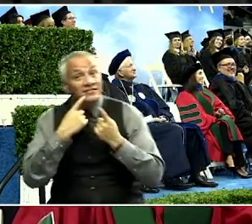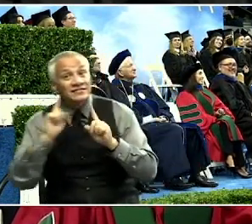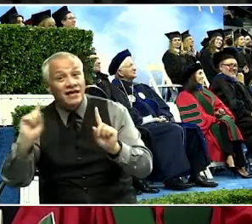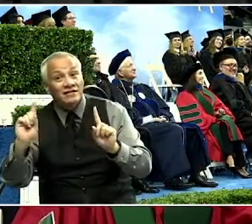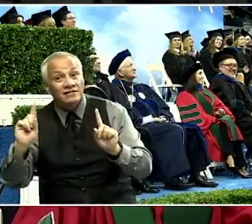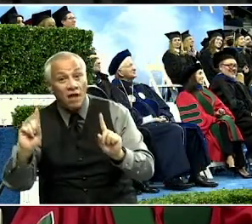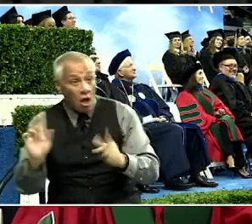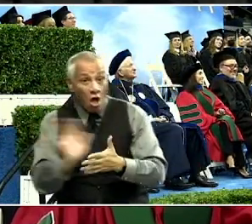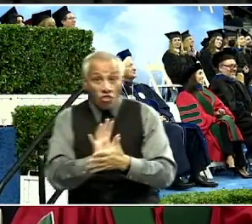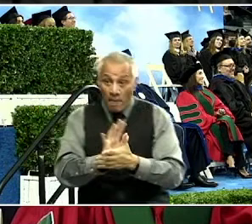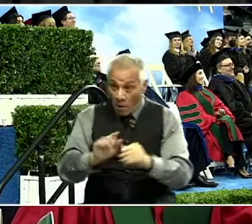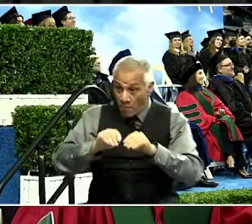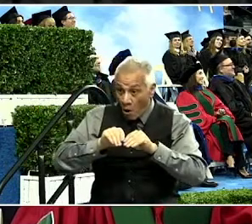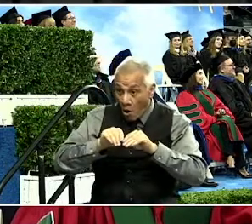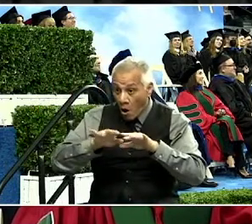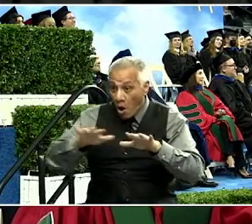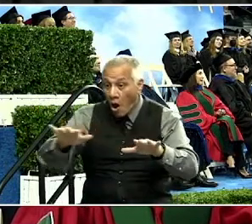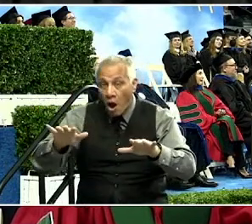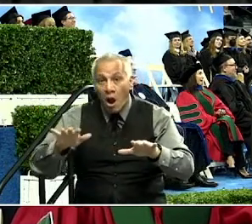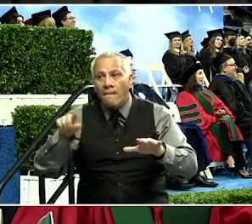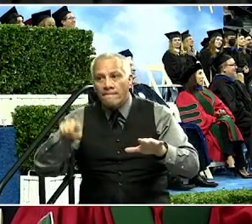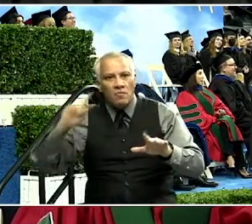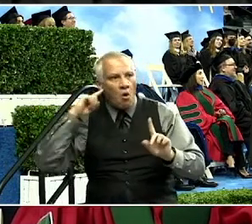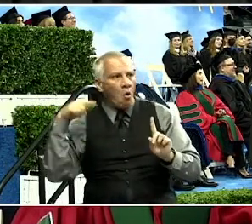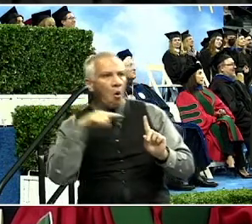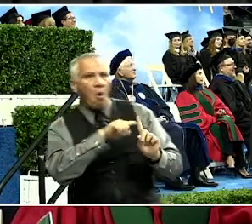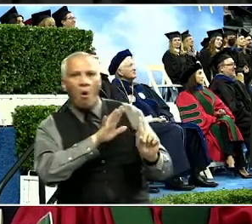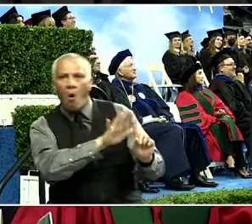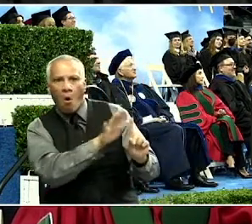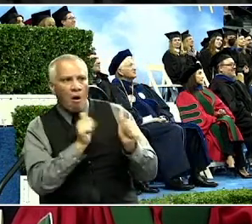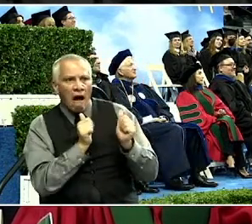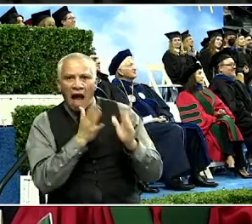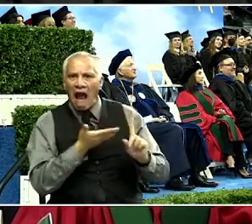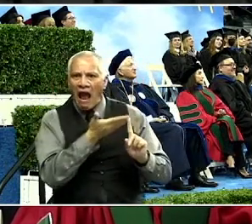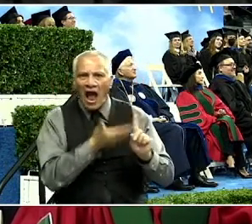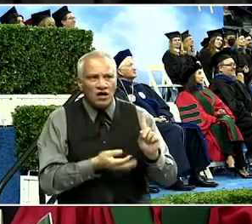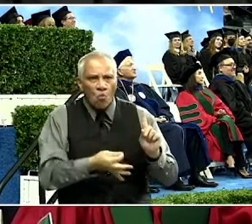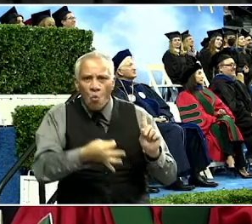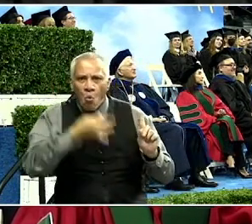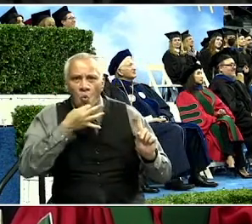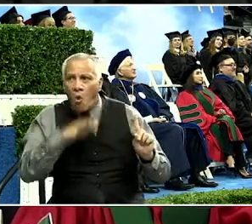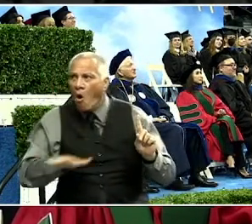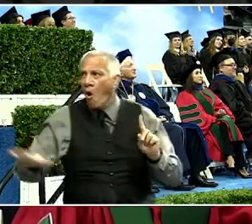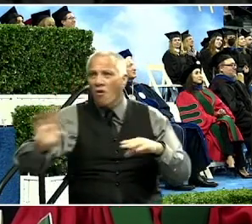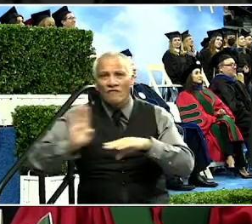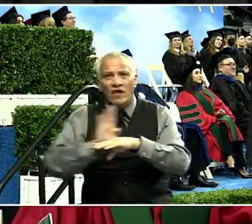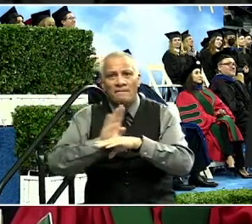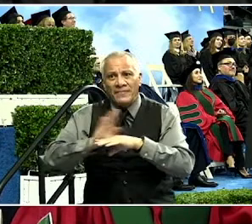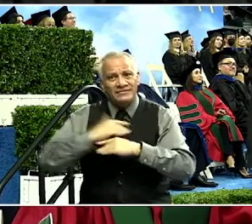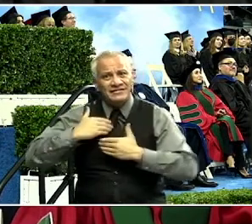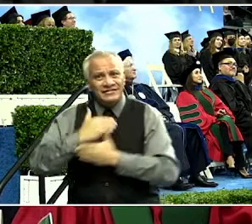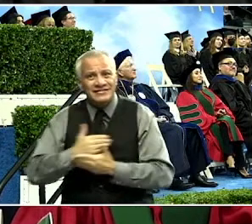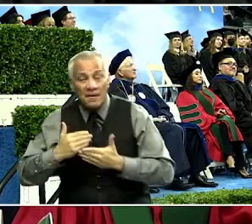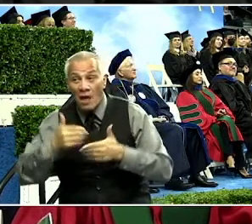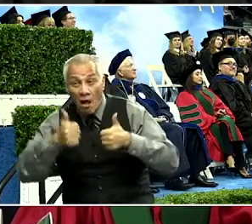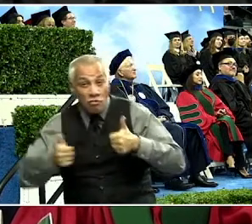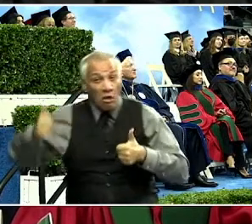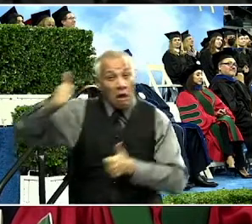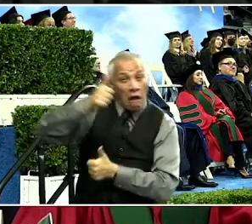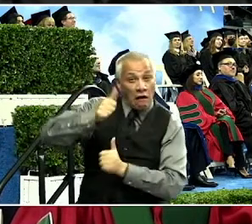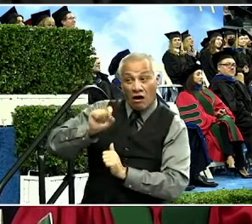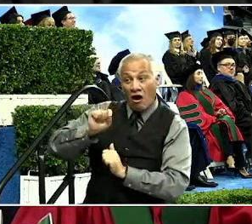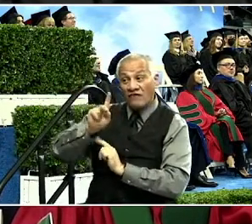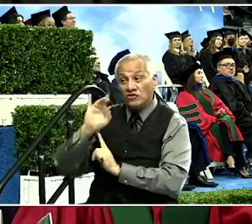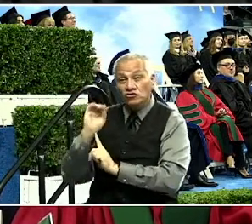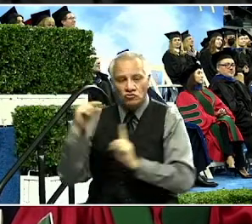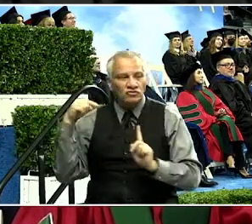Before the movie was even released, word of my performance began to spread throughout the industry. Even the head of the studio pulled me aside and said, that performance is going to